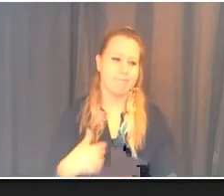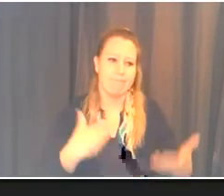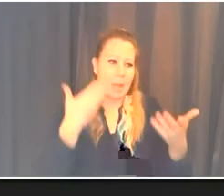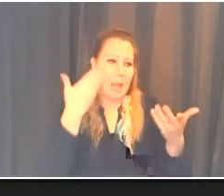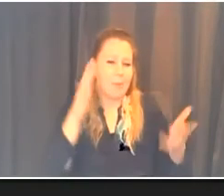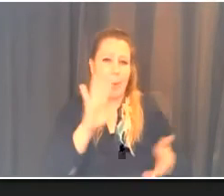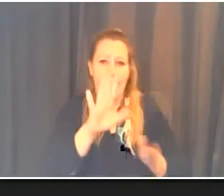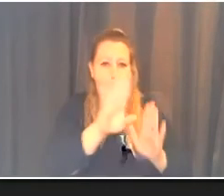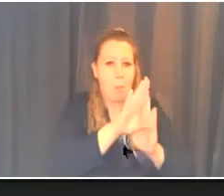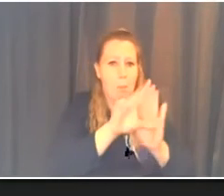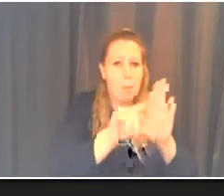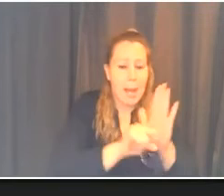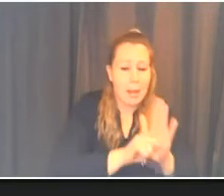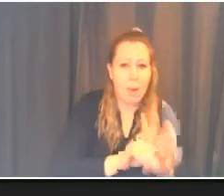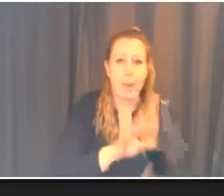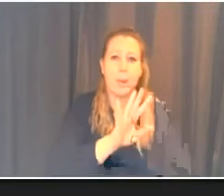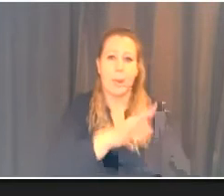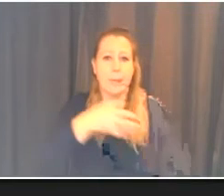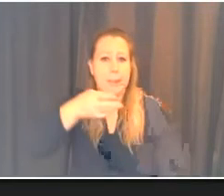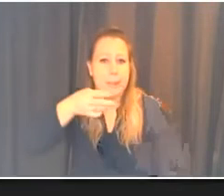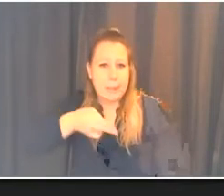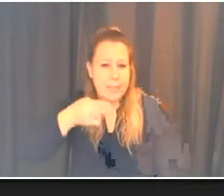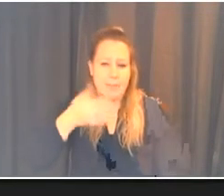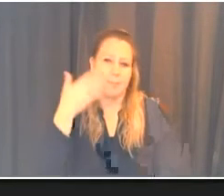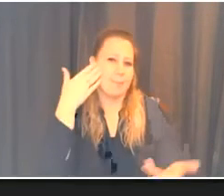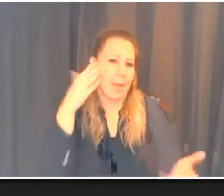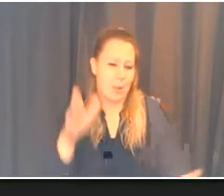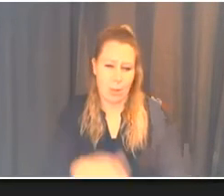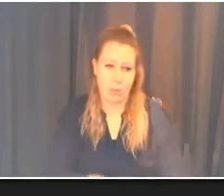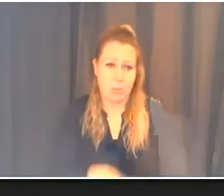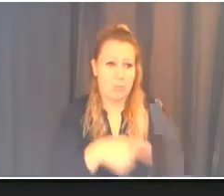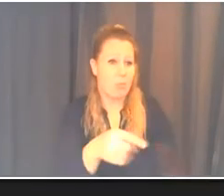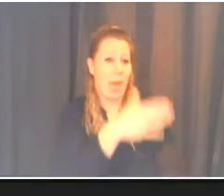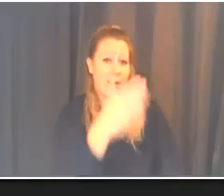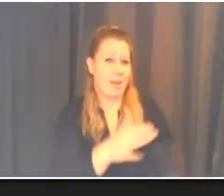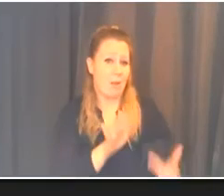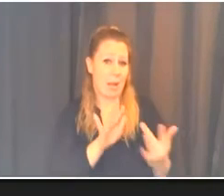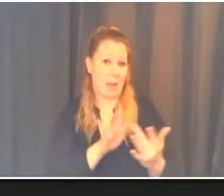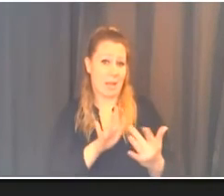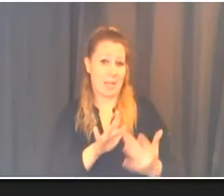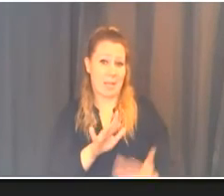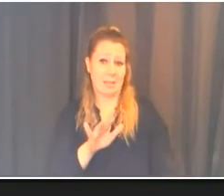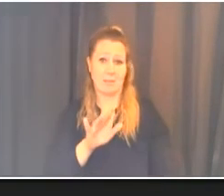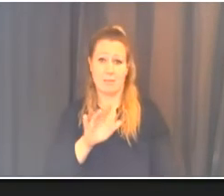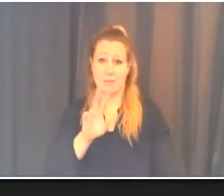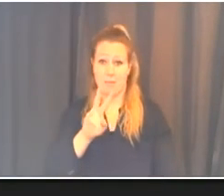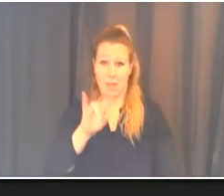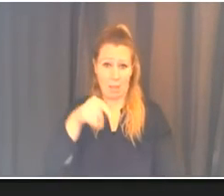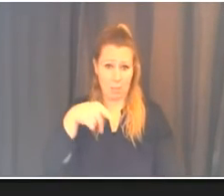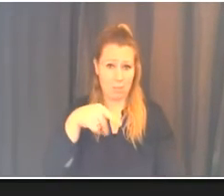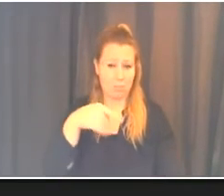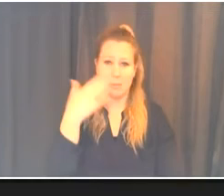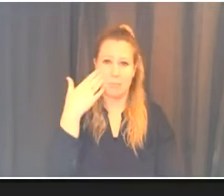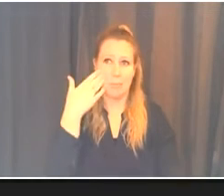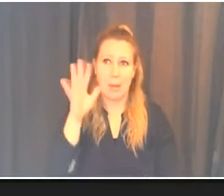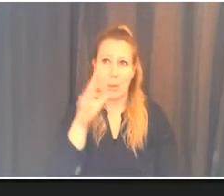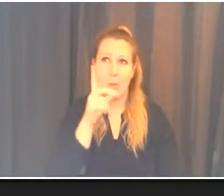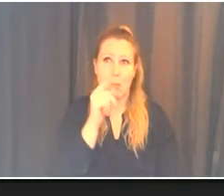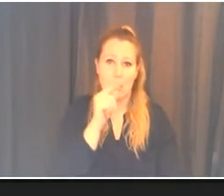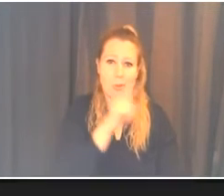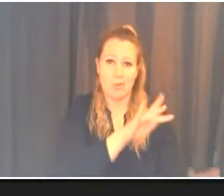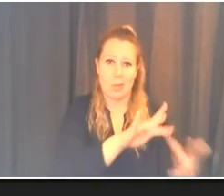city at large we're seeing a reduction ction in calls to Providers that's not true at VIP we've seen an increase in calls to our